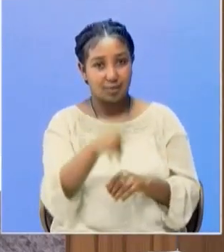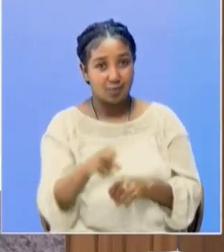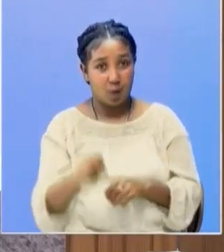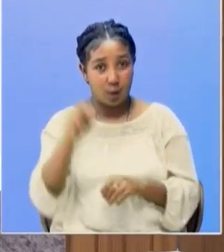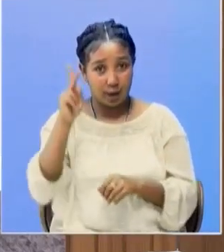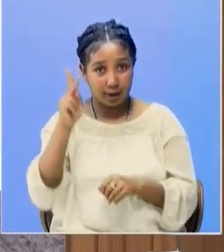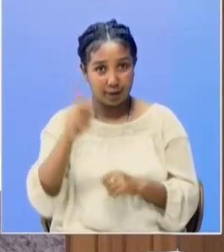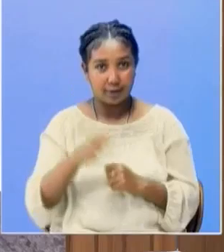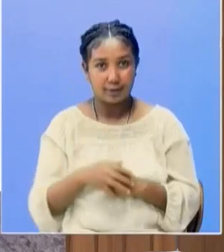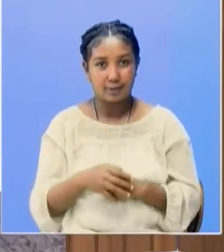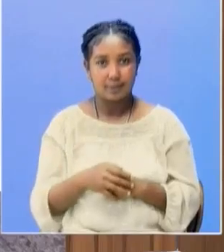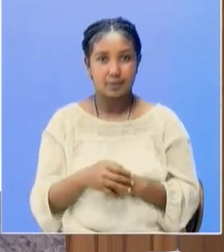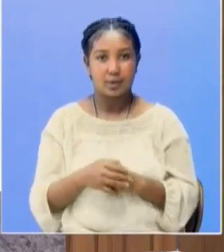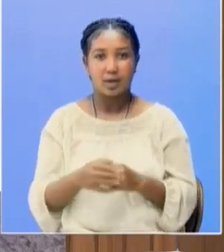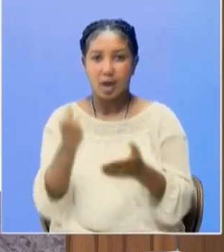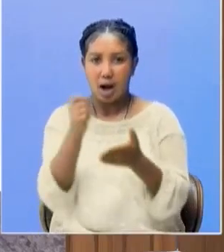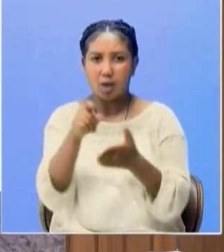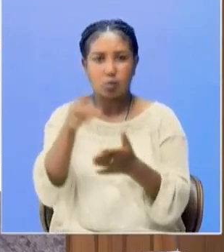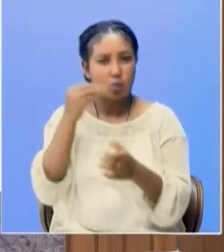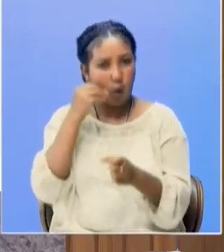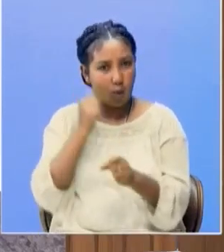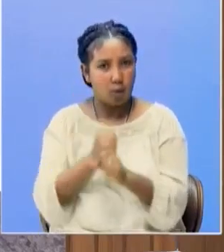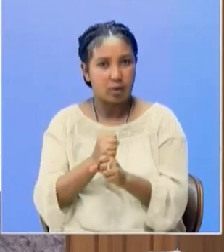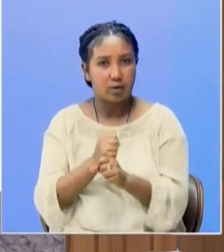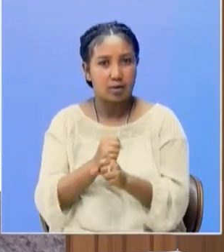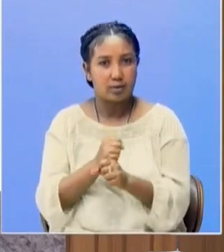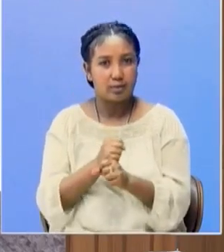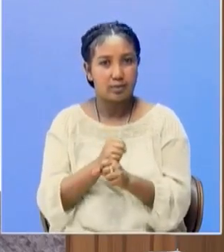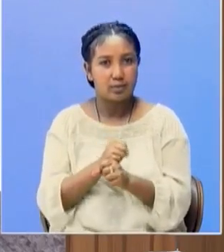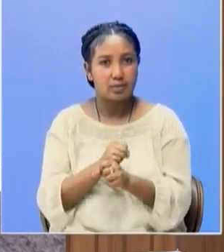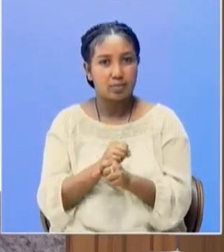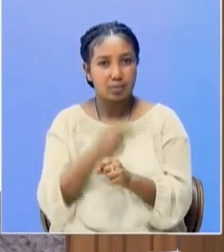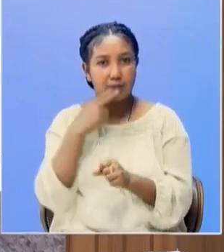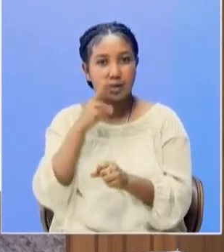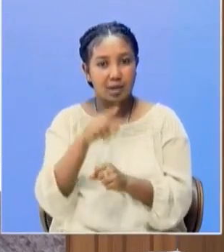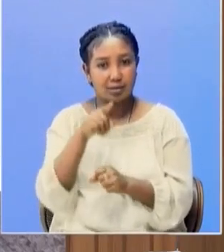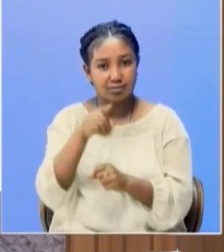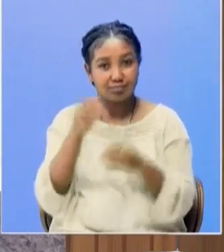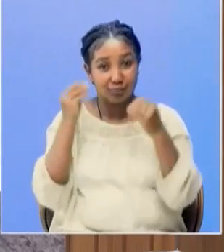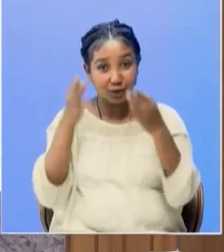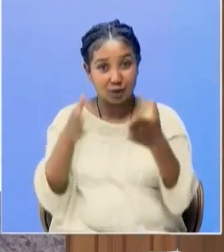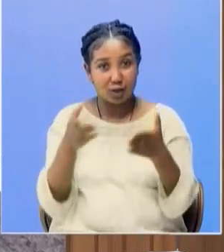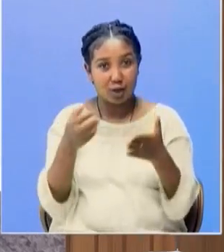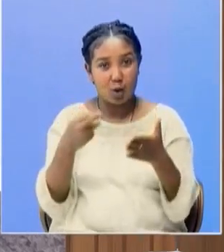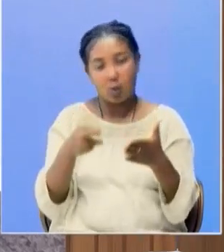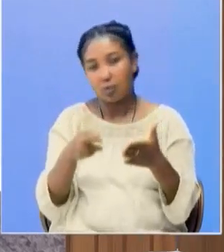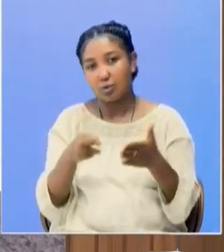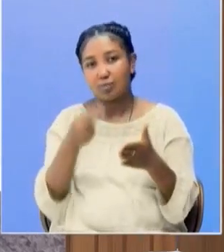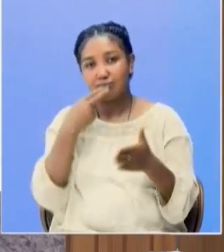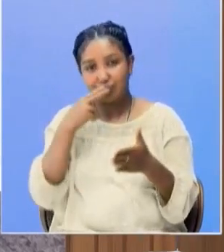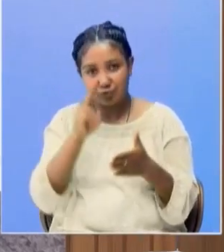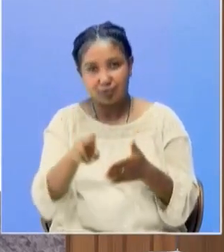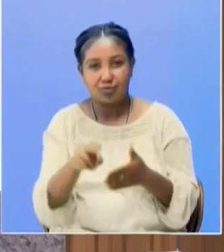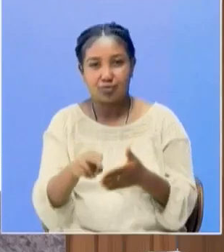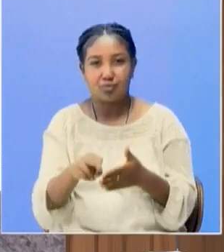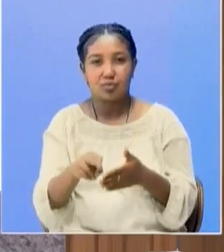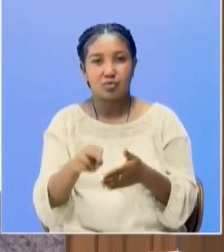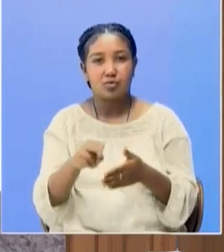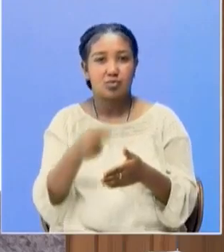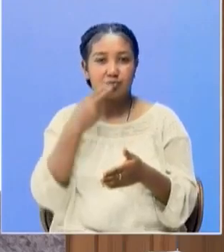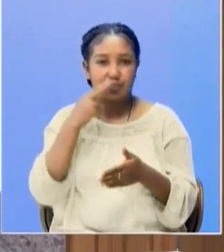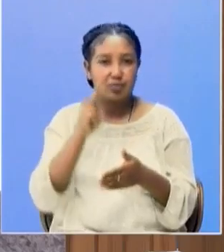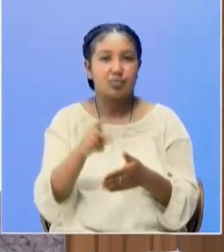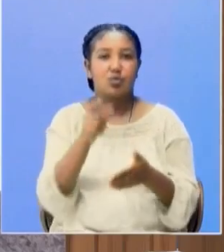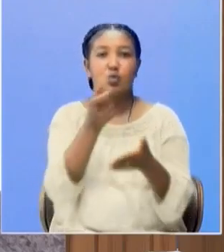it? Write your homework. Just your teacher is just ordering you or commanding you